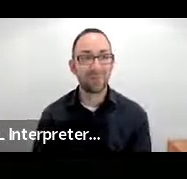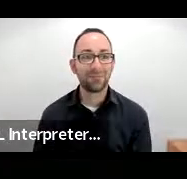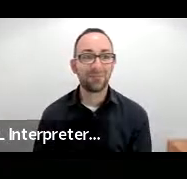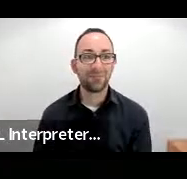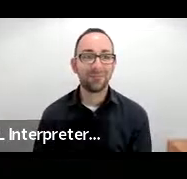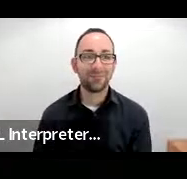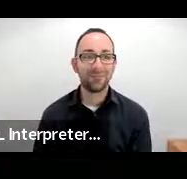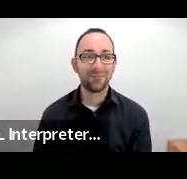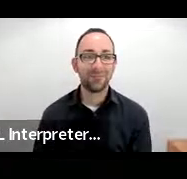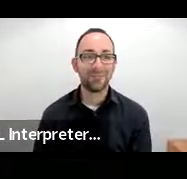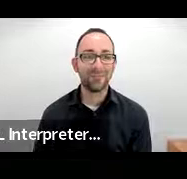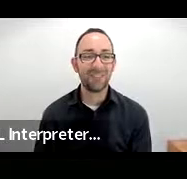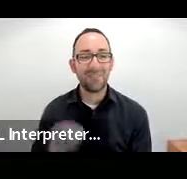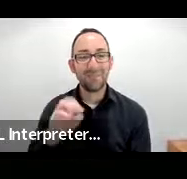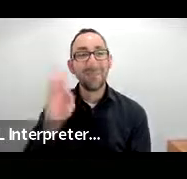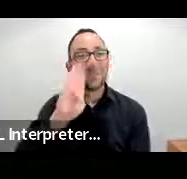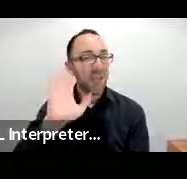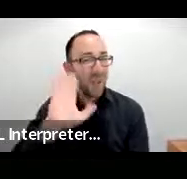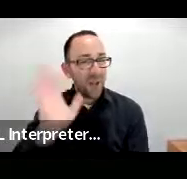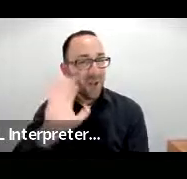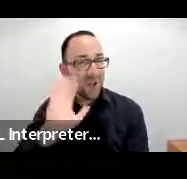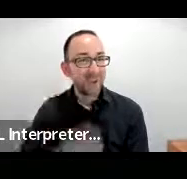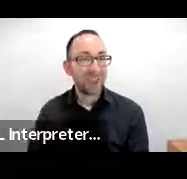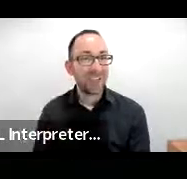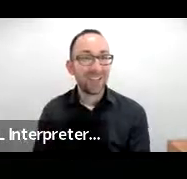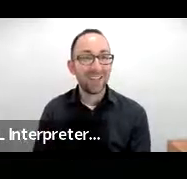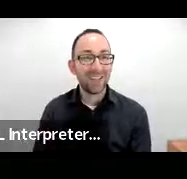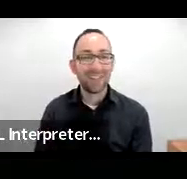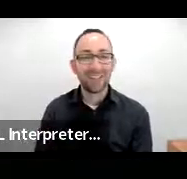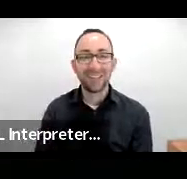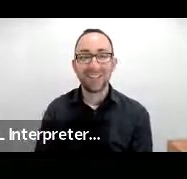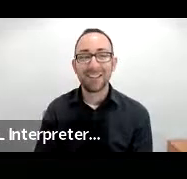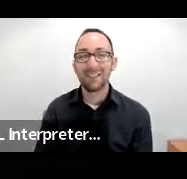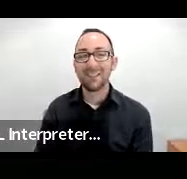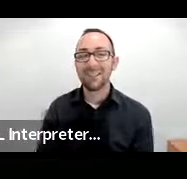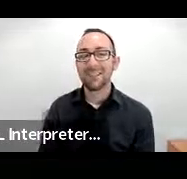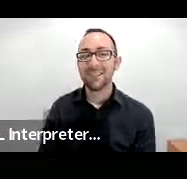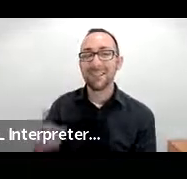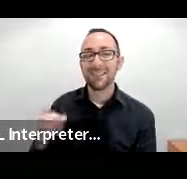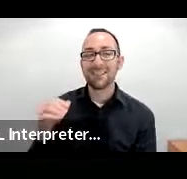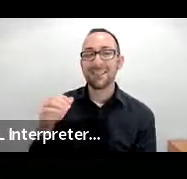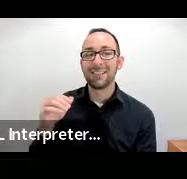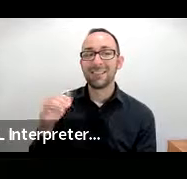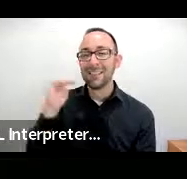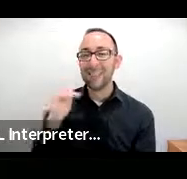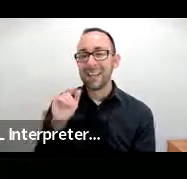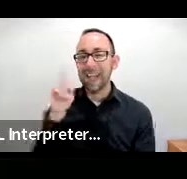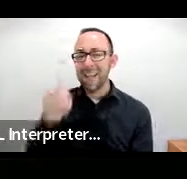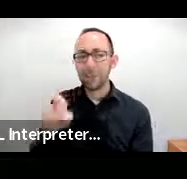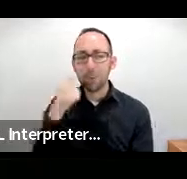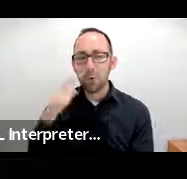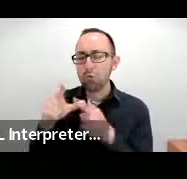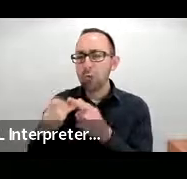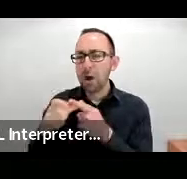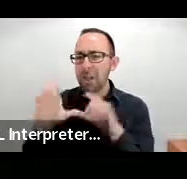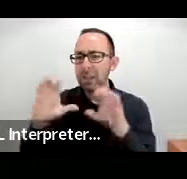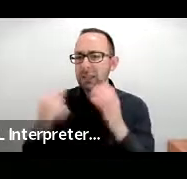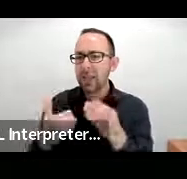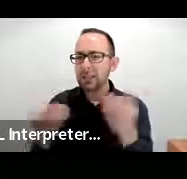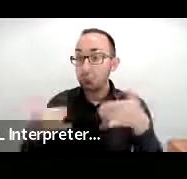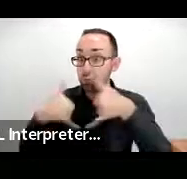Oh, hello, and who is that? What prizes are in the running class?